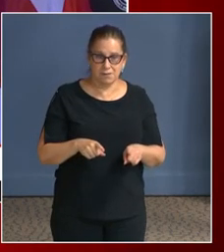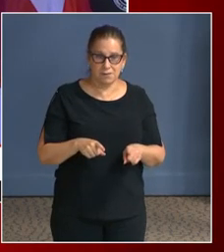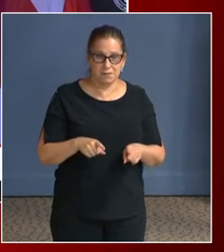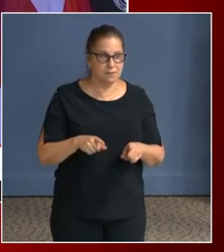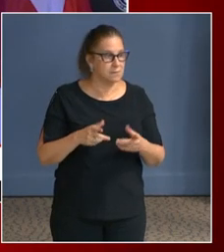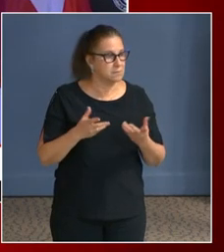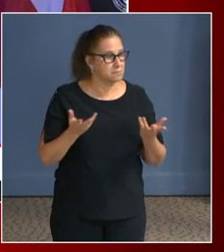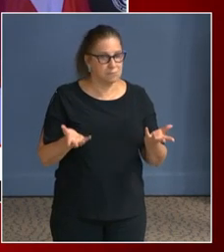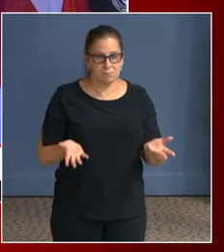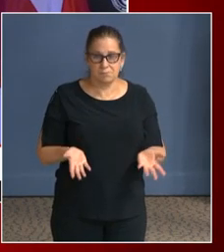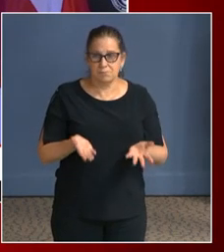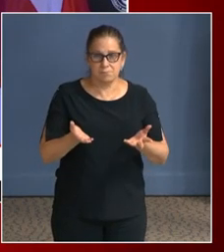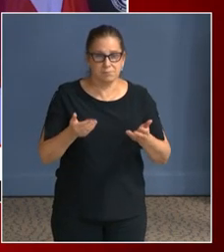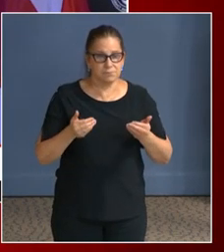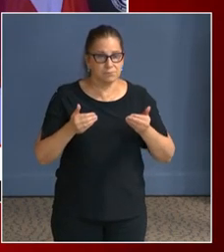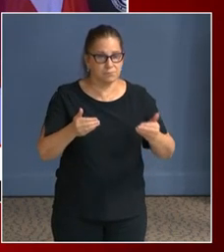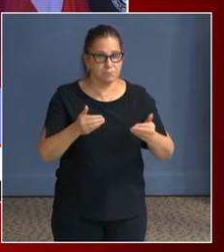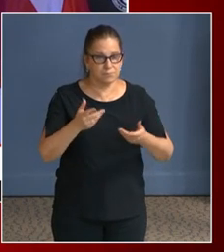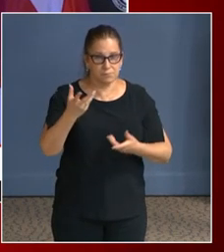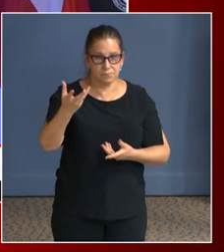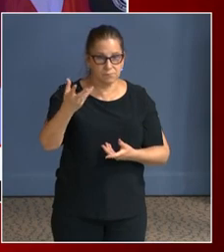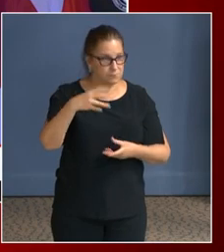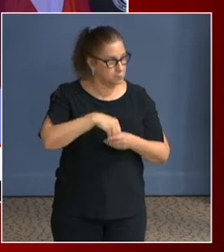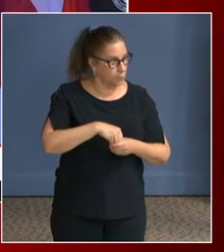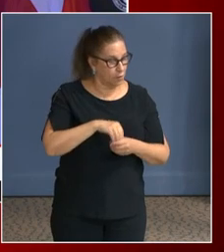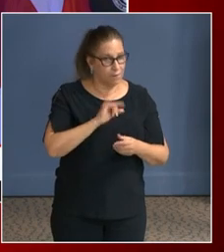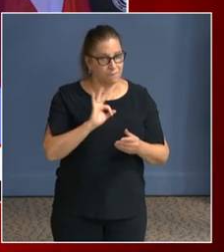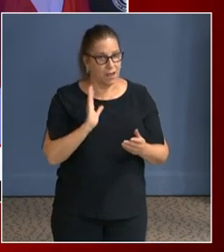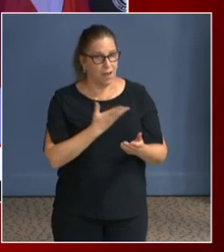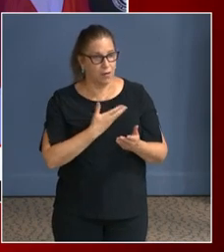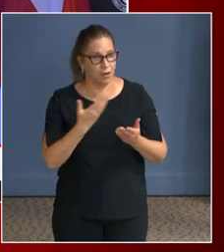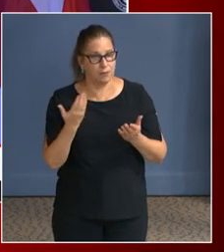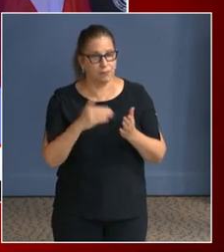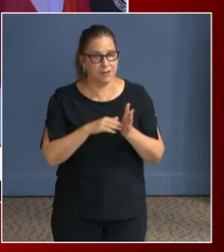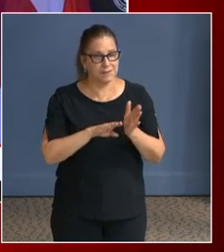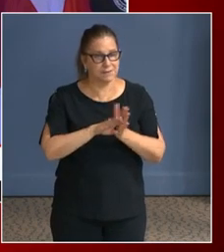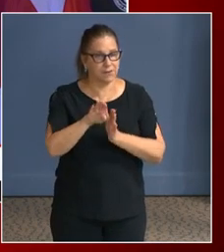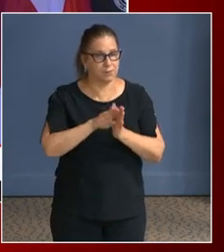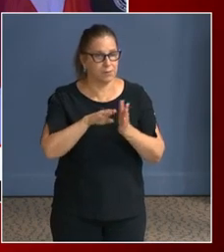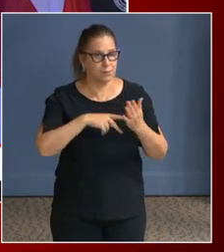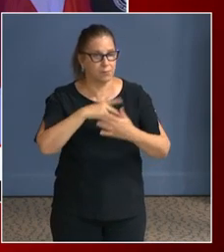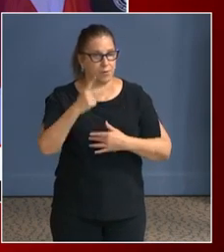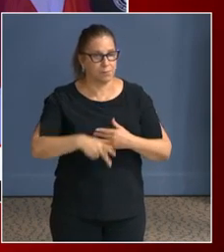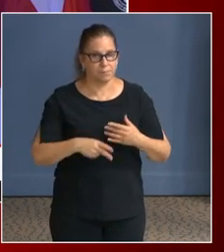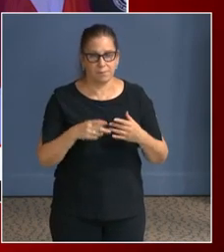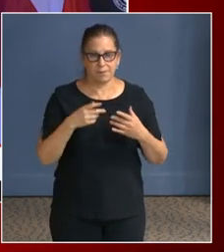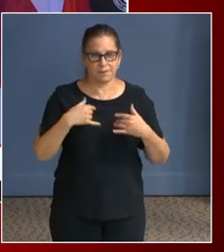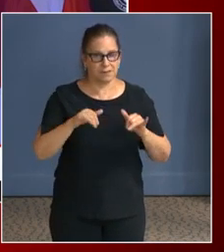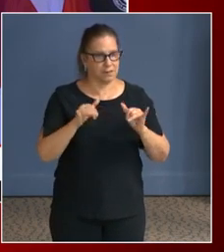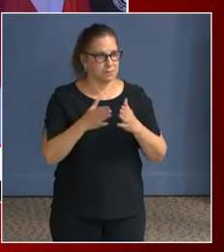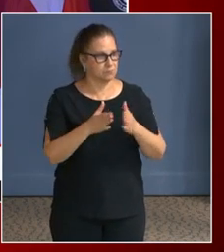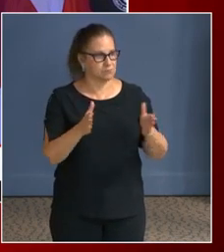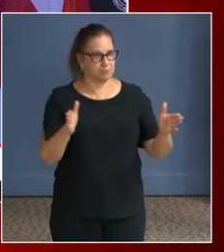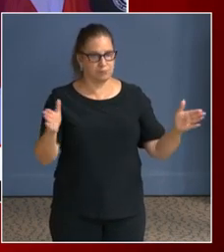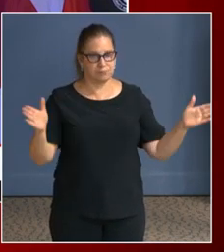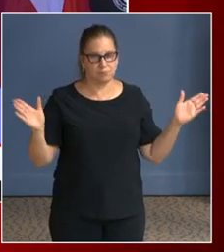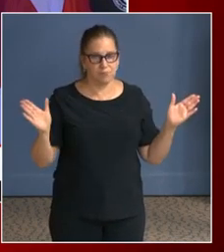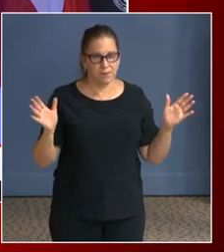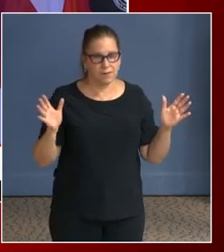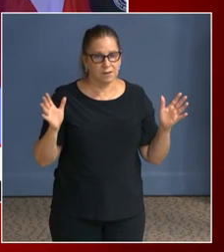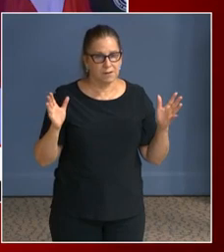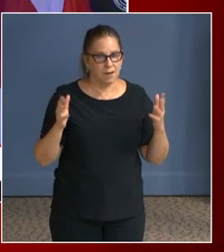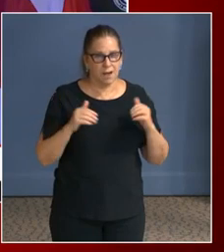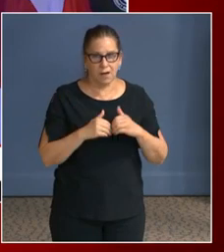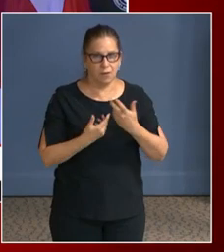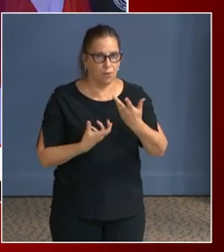if they want to be a part of our redevelopment, we have a broad tenets about how they could participate. So